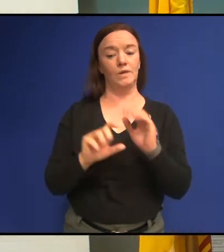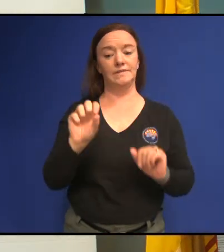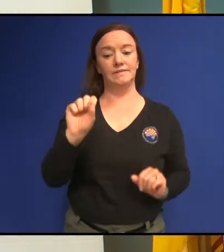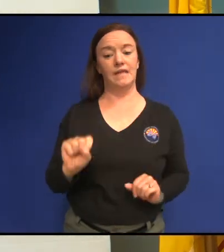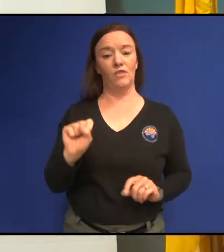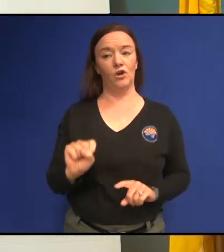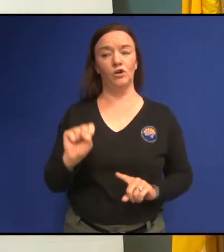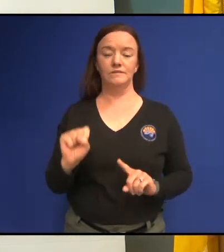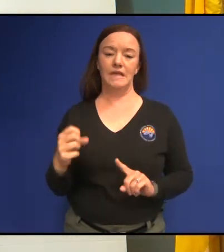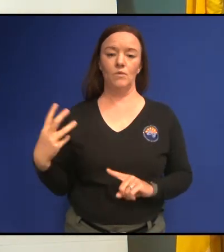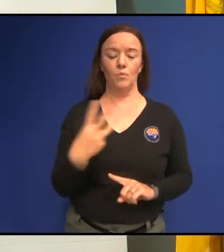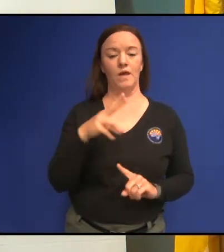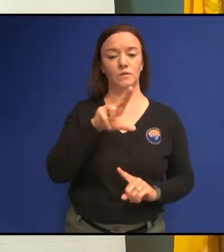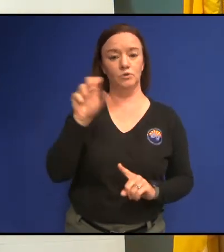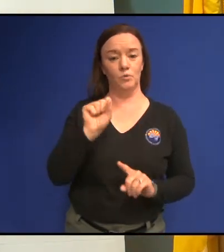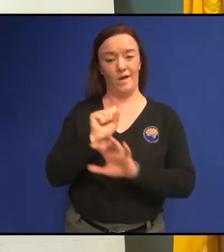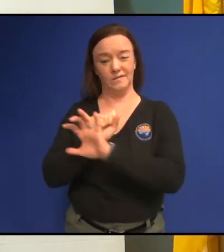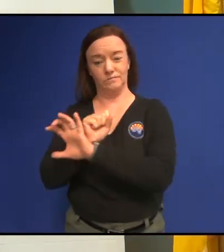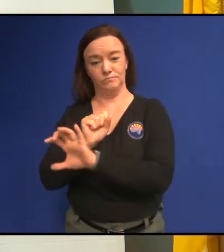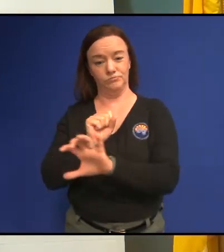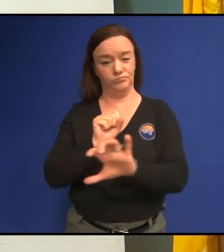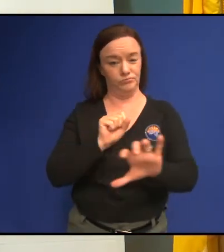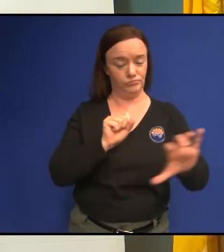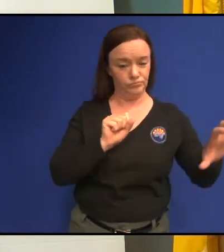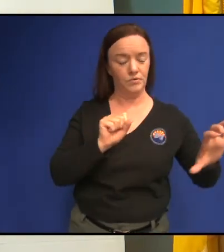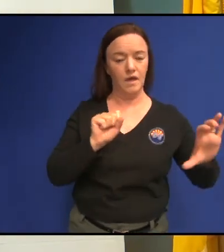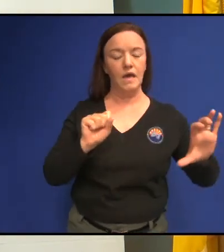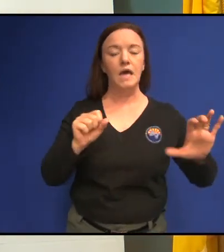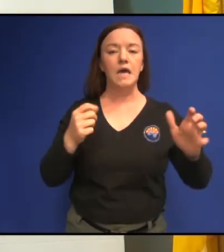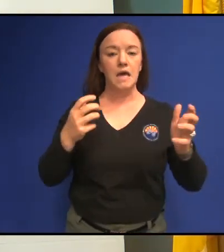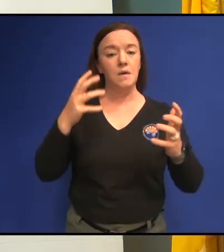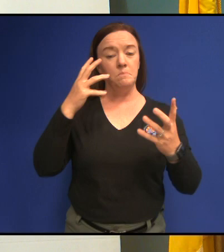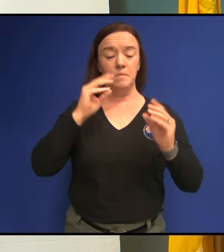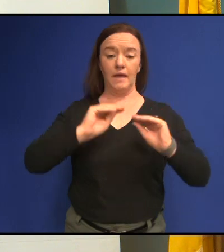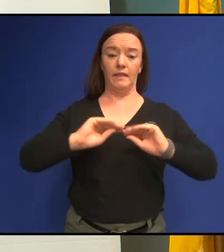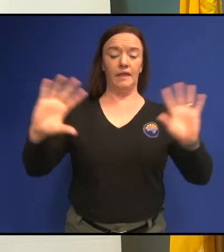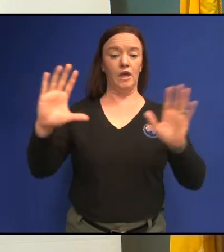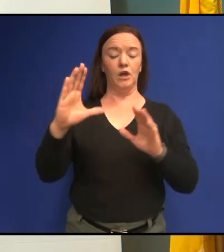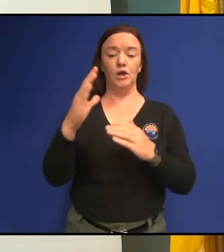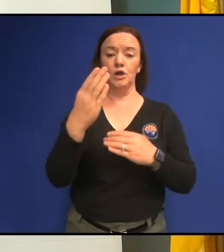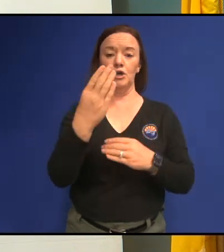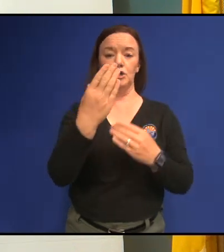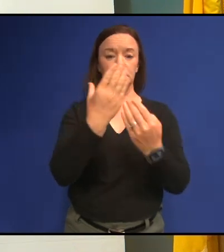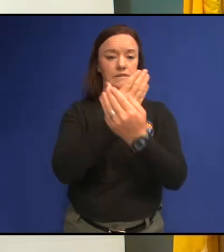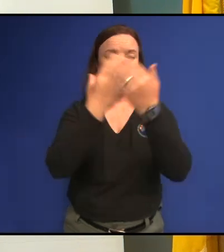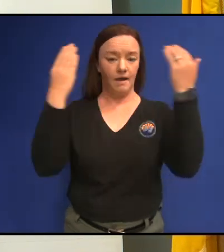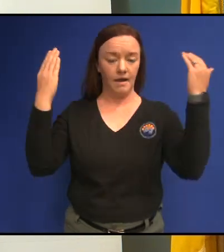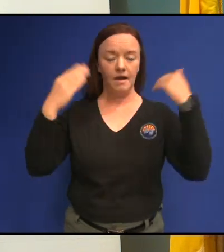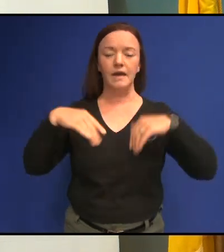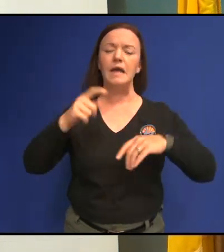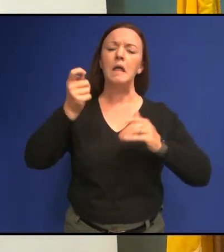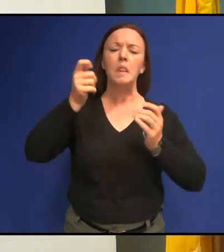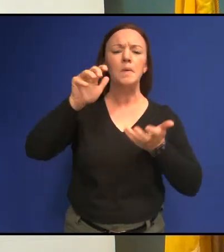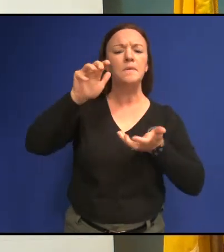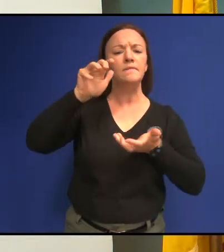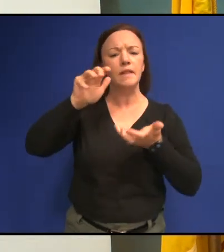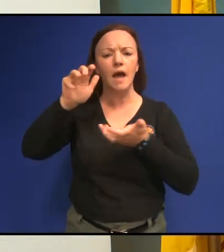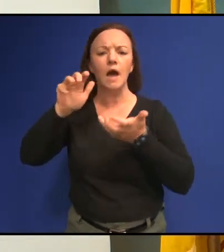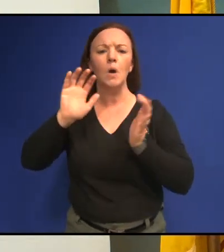and southwestern United States is pretty clear skies. You notice a little bit of cloud cover